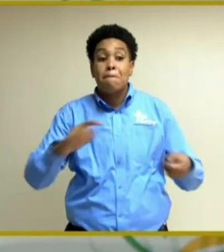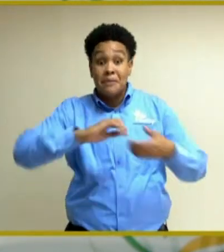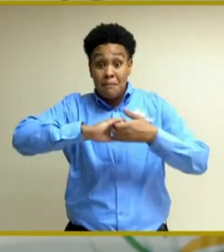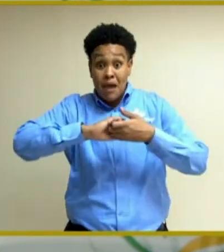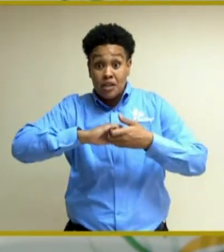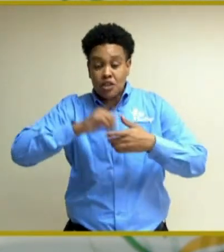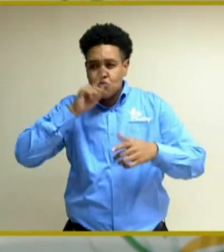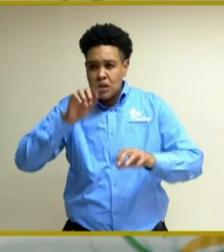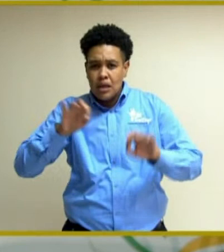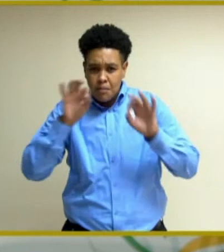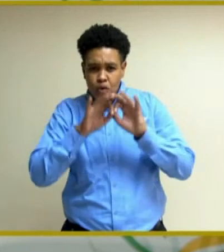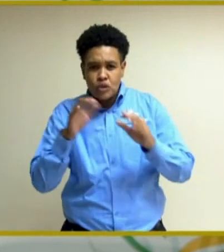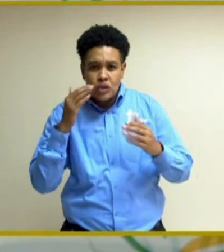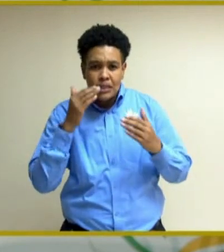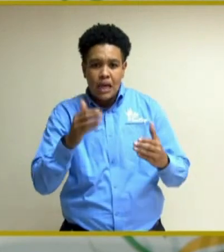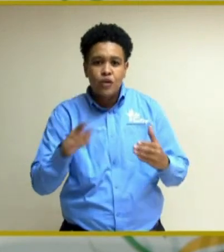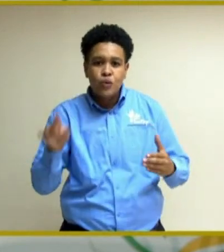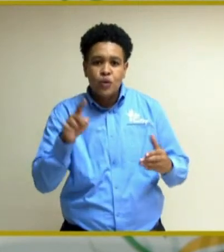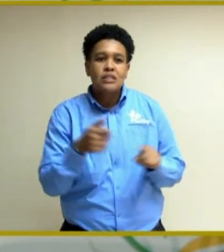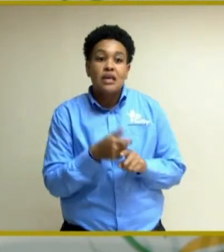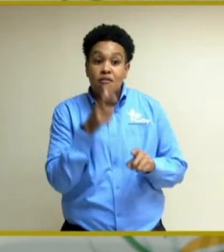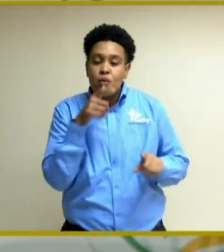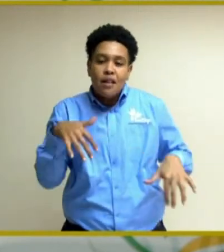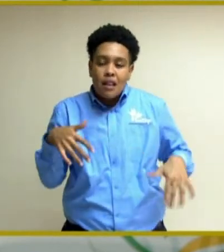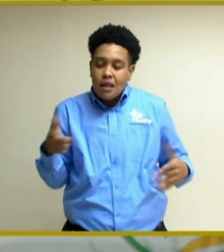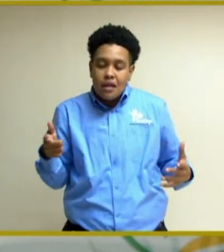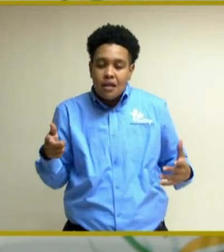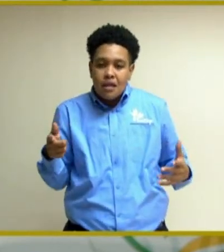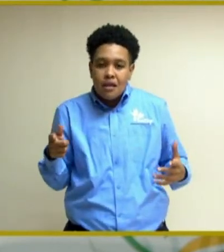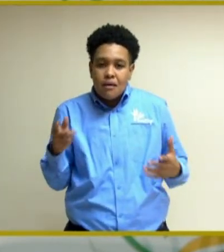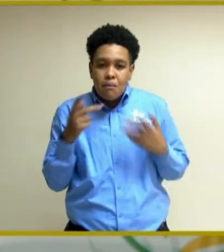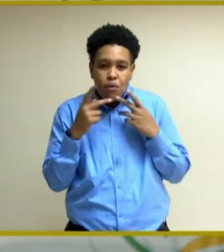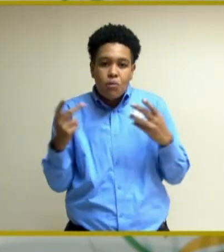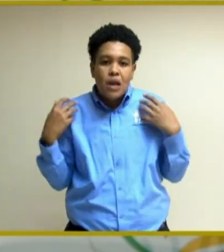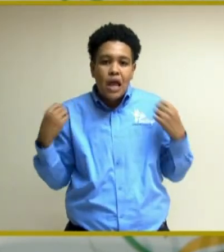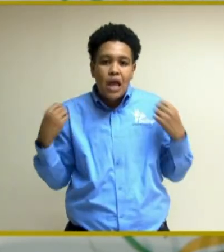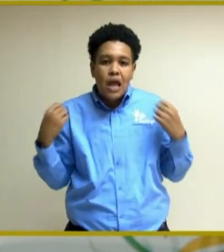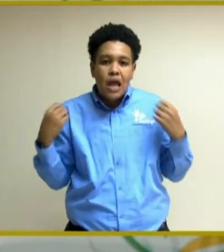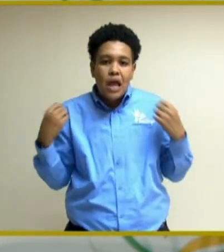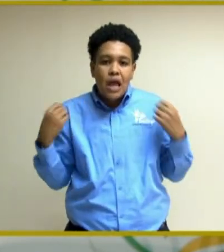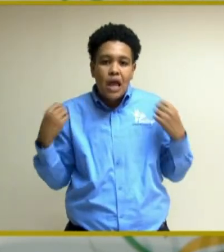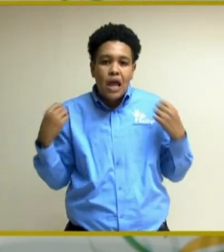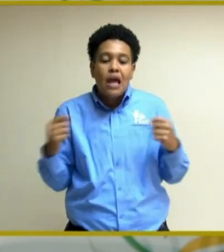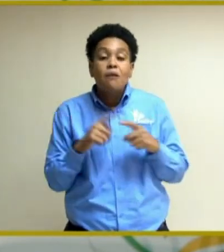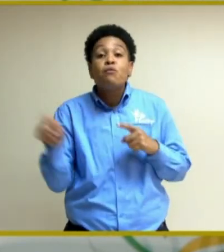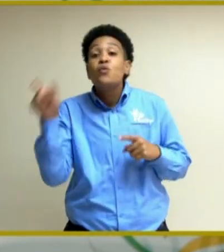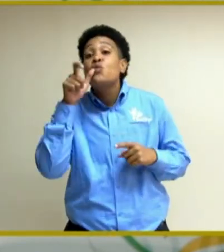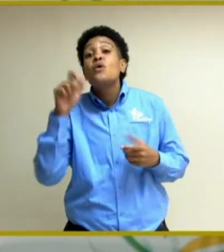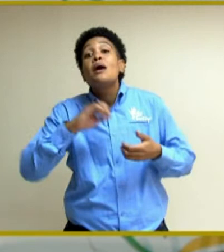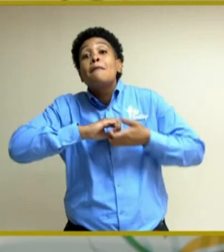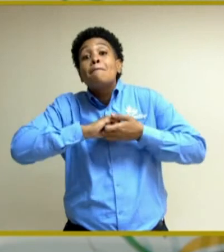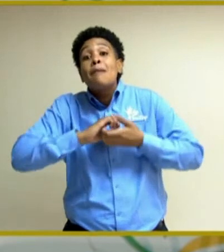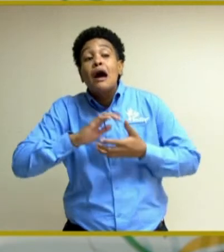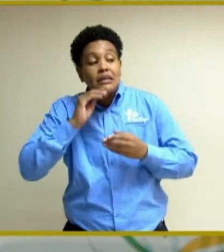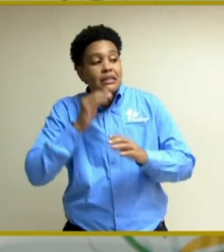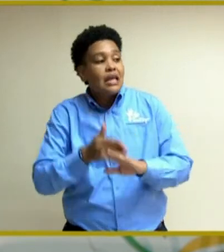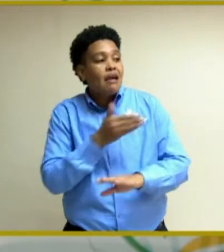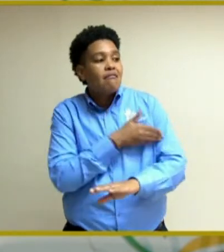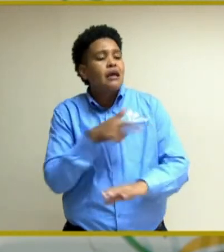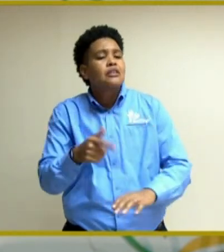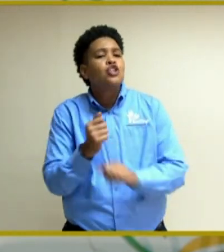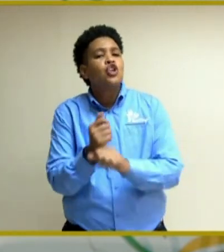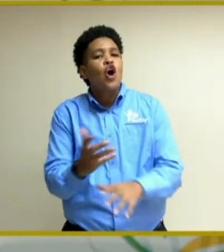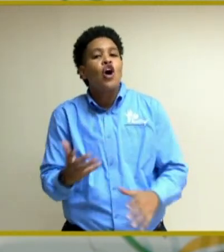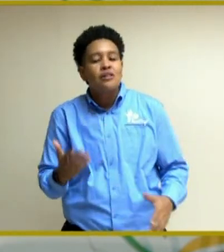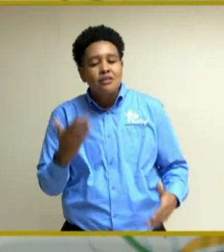partnership is important, so thanks to those who are not public health, but who are partners in advancing this